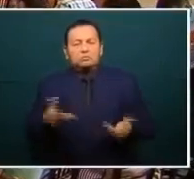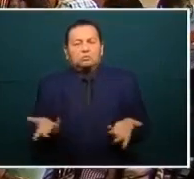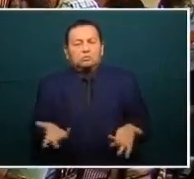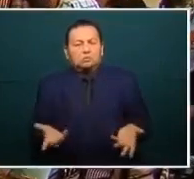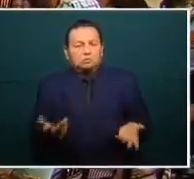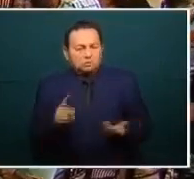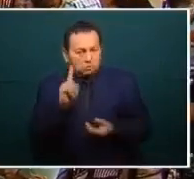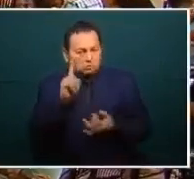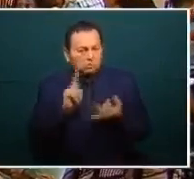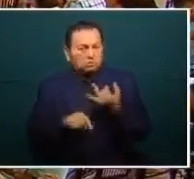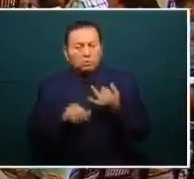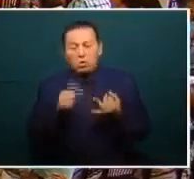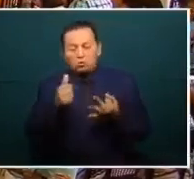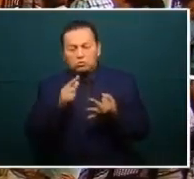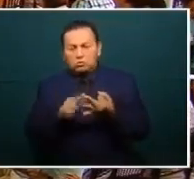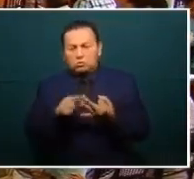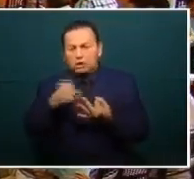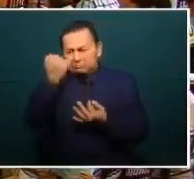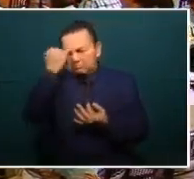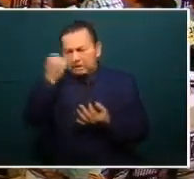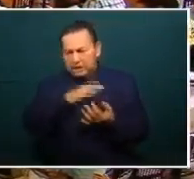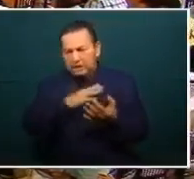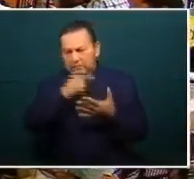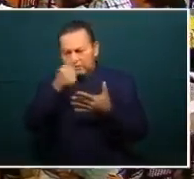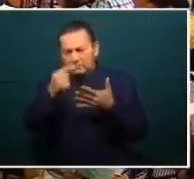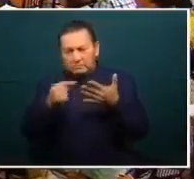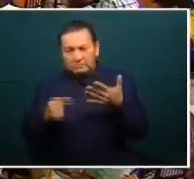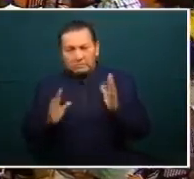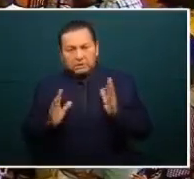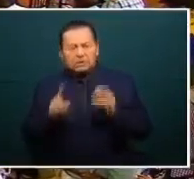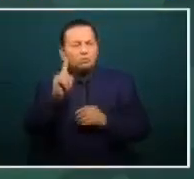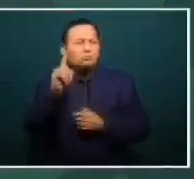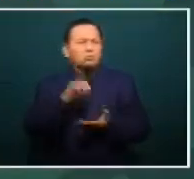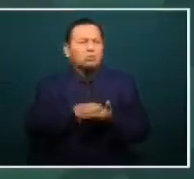So what are the measures you took to prevent it?